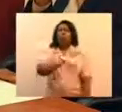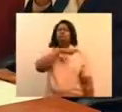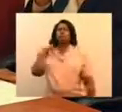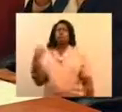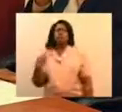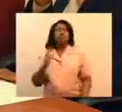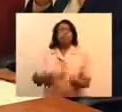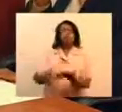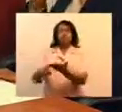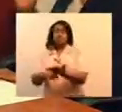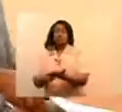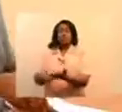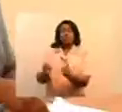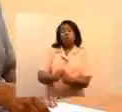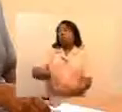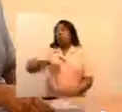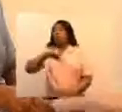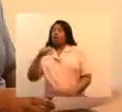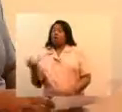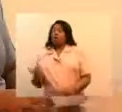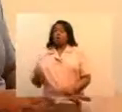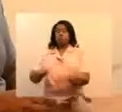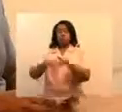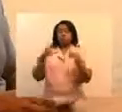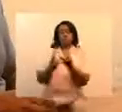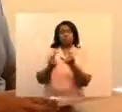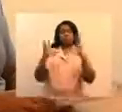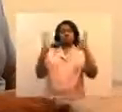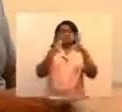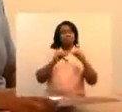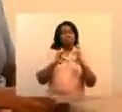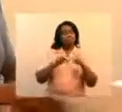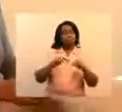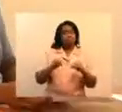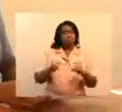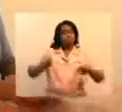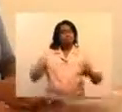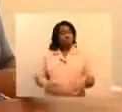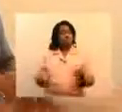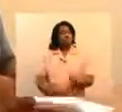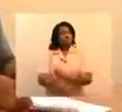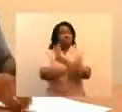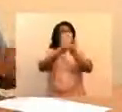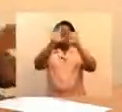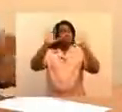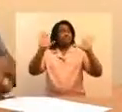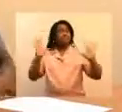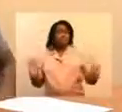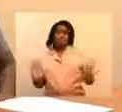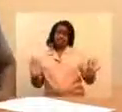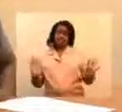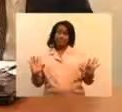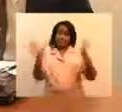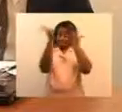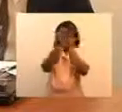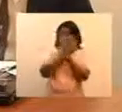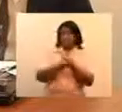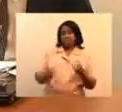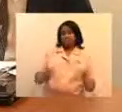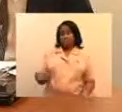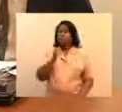the negotiations. Caucuses can also be used to clarify misconceptions or to help the party